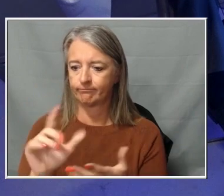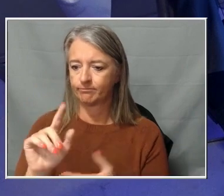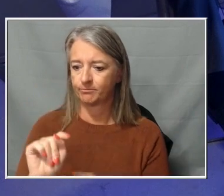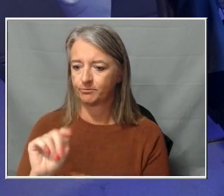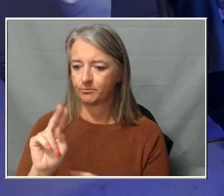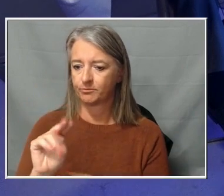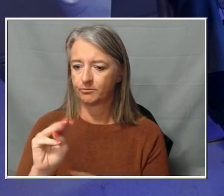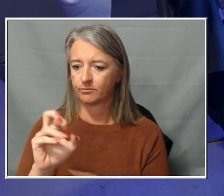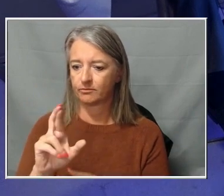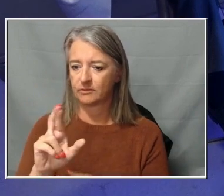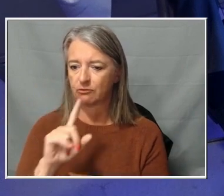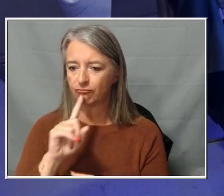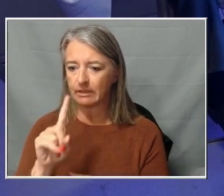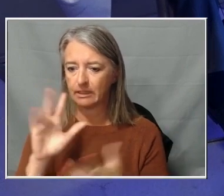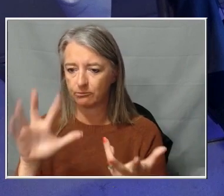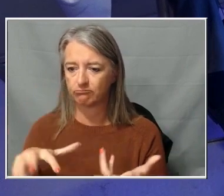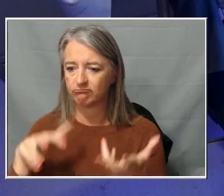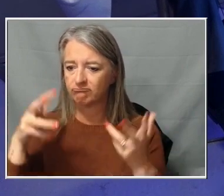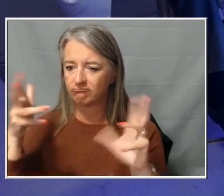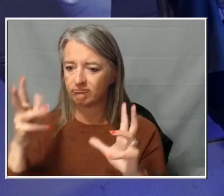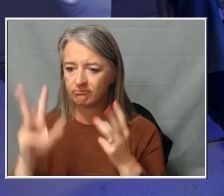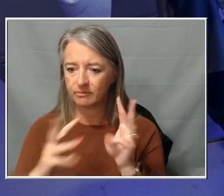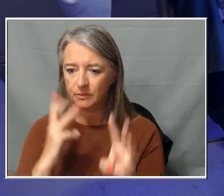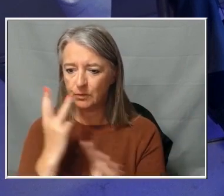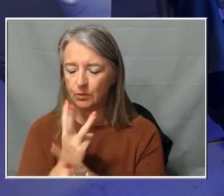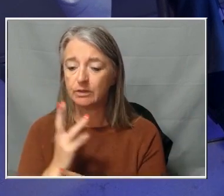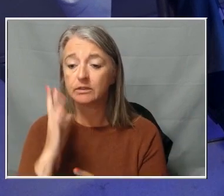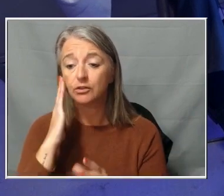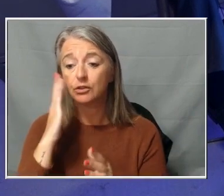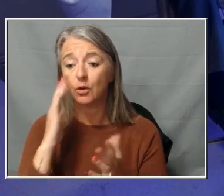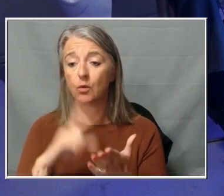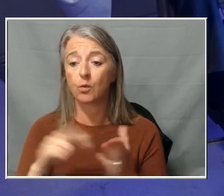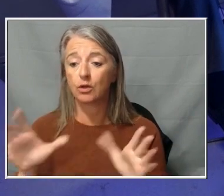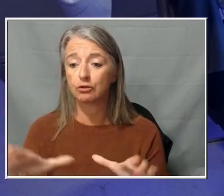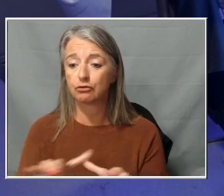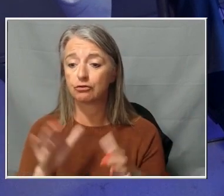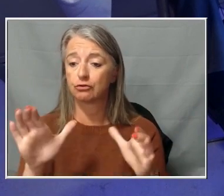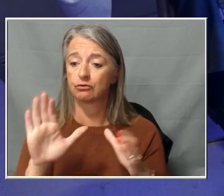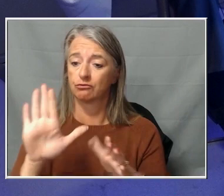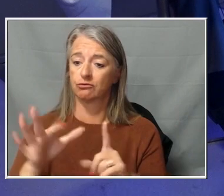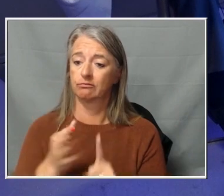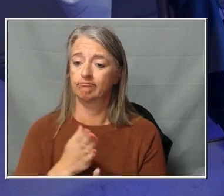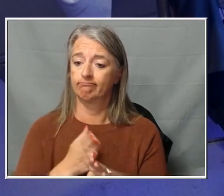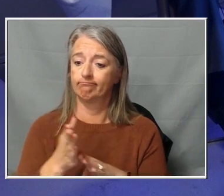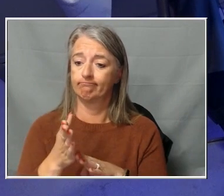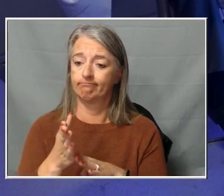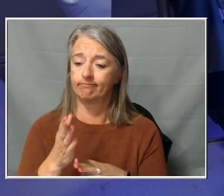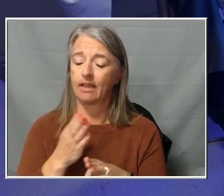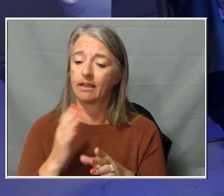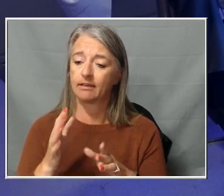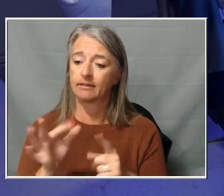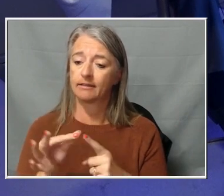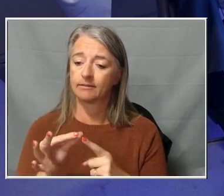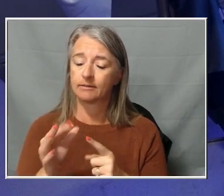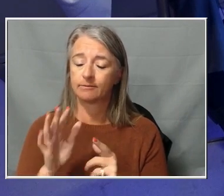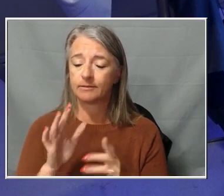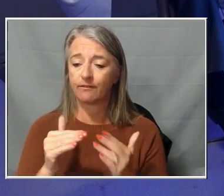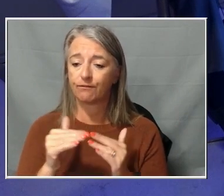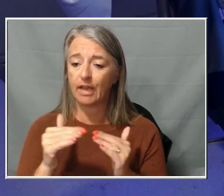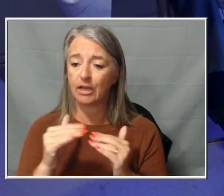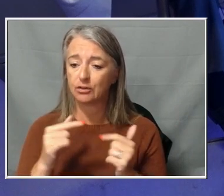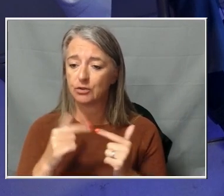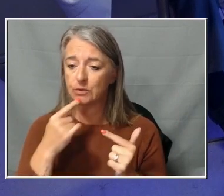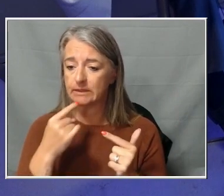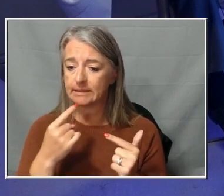would rock anyone's world to hear it. But again, I go back to this is what you do. This is what you're so specialized in. Is it fair to say that, not to